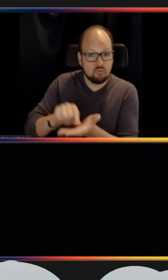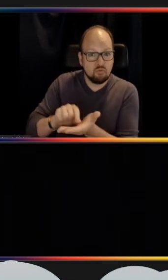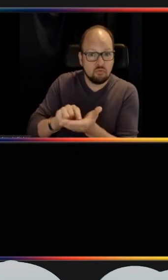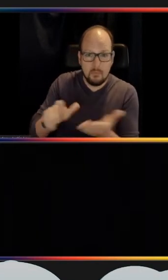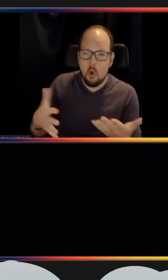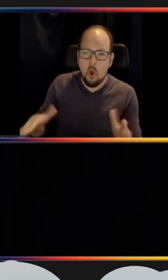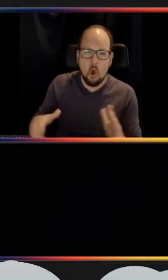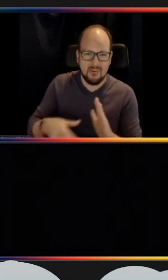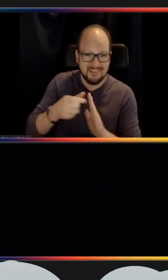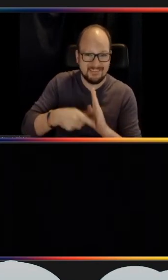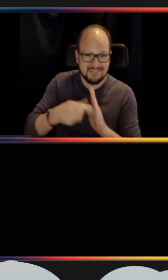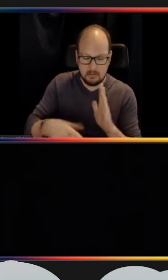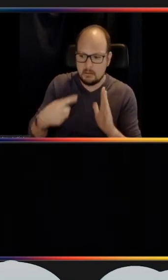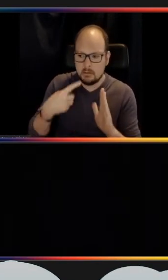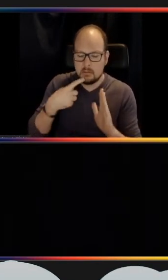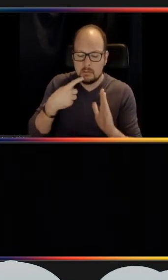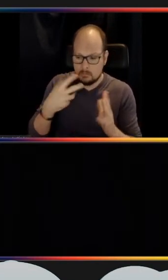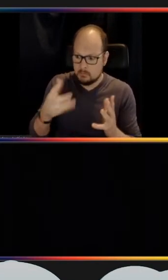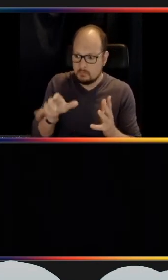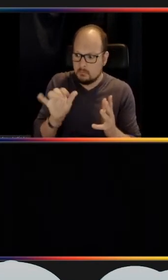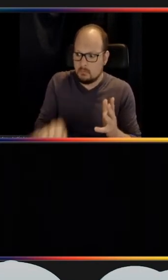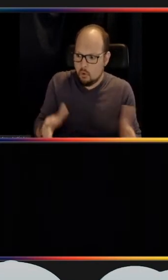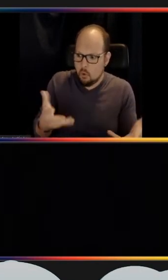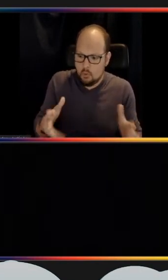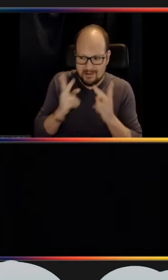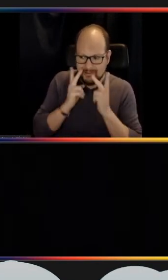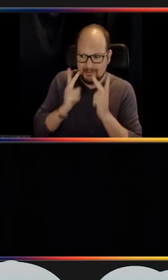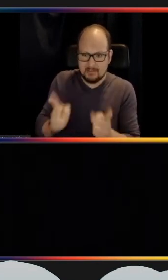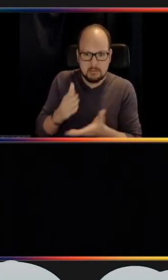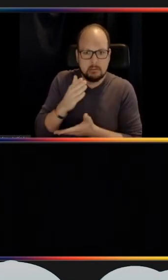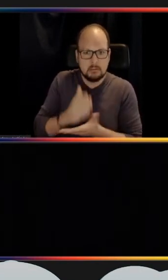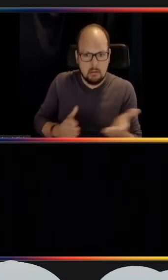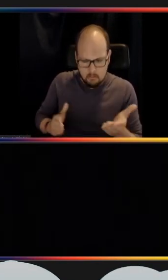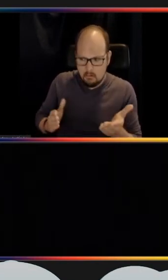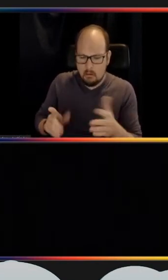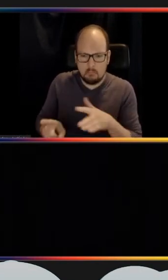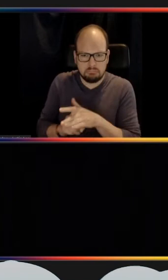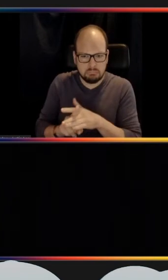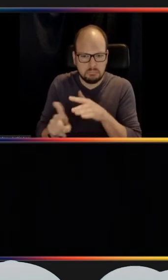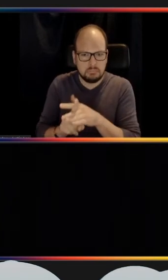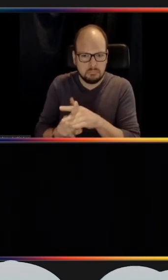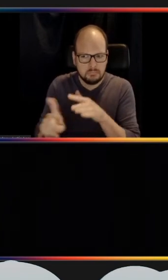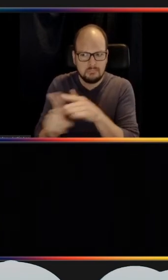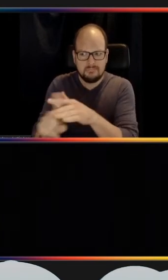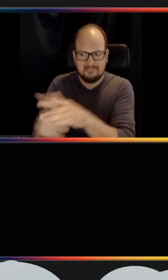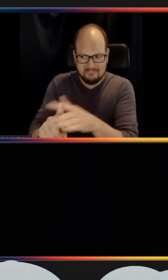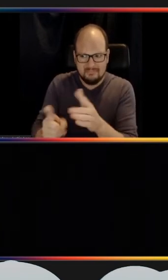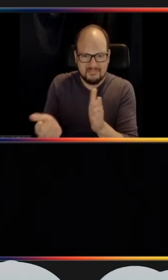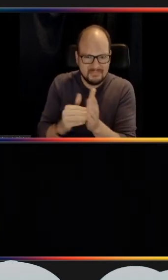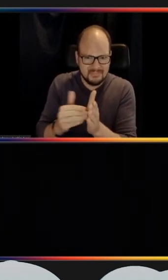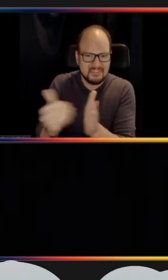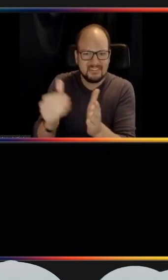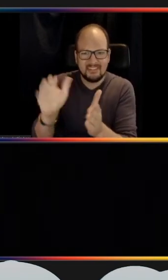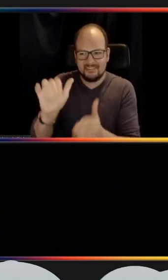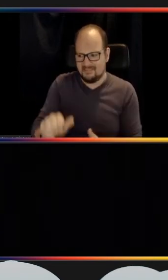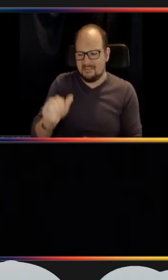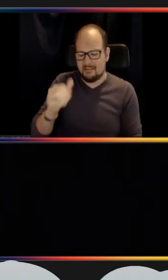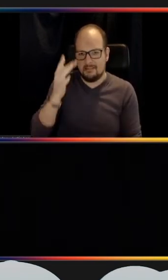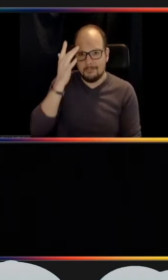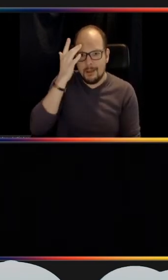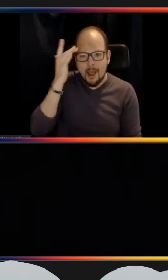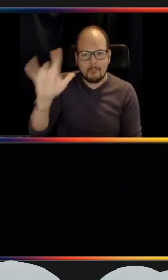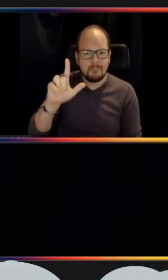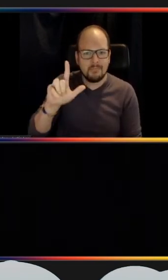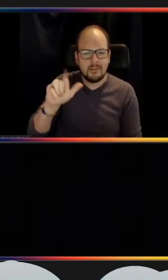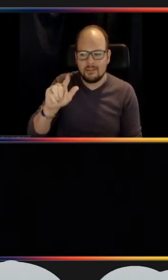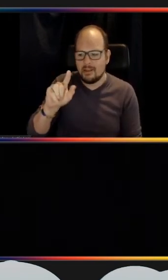TV now of genius Latinas. And I think that is super cool, especially for the